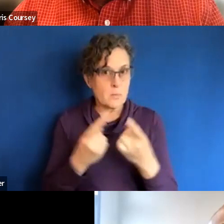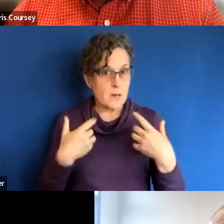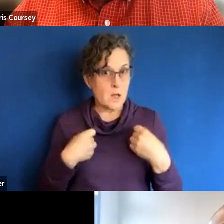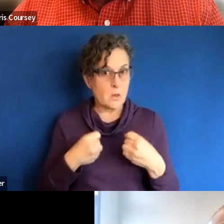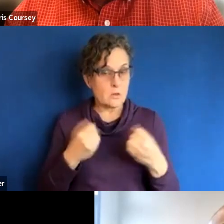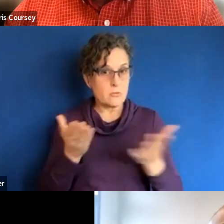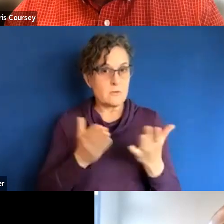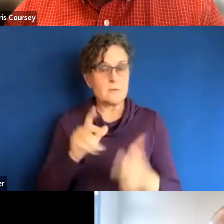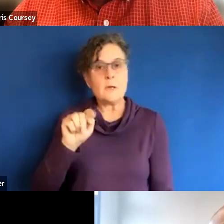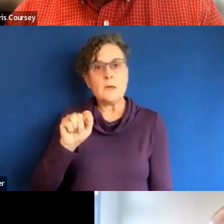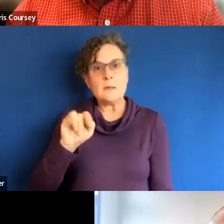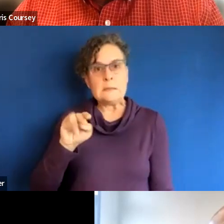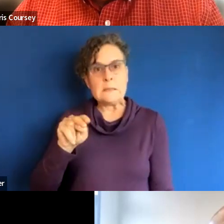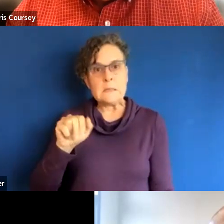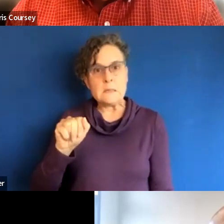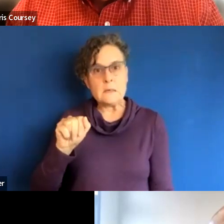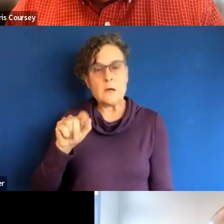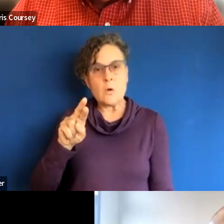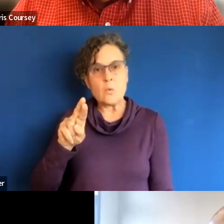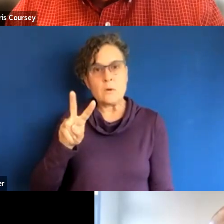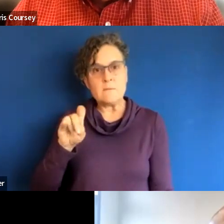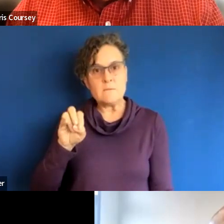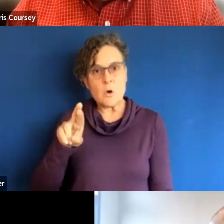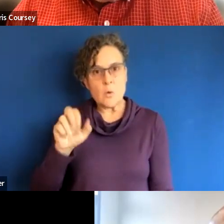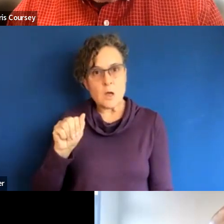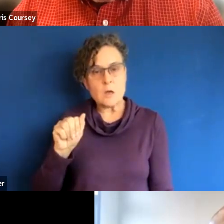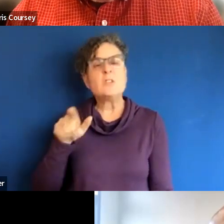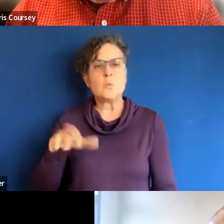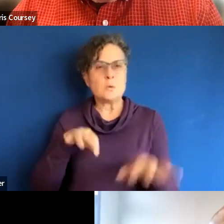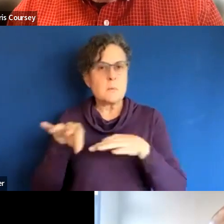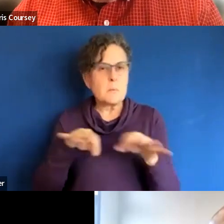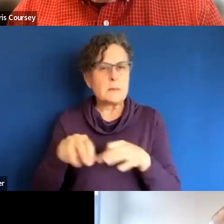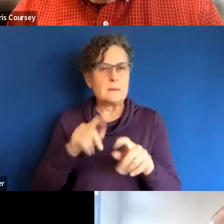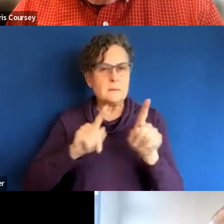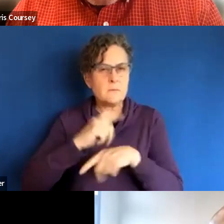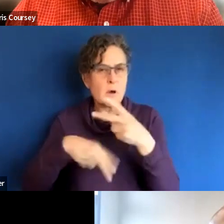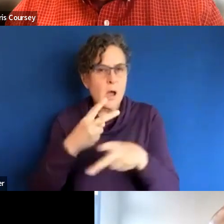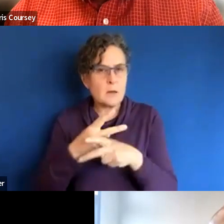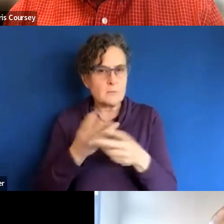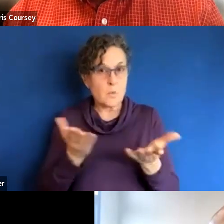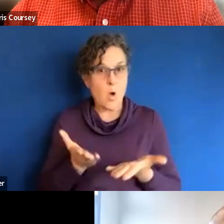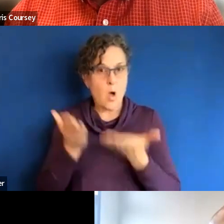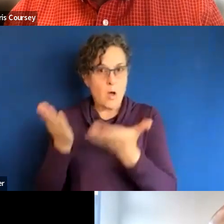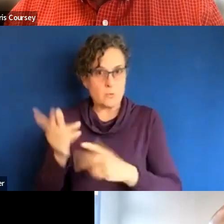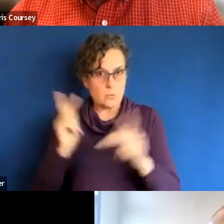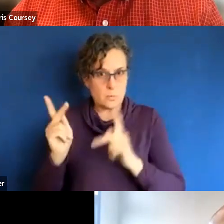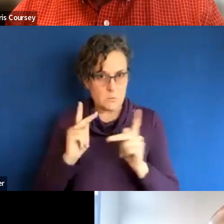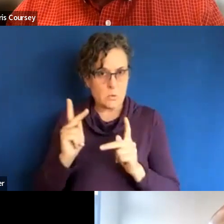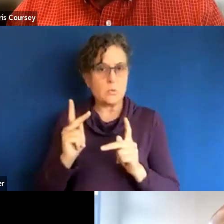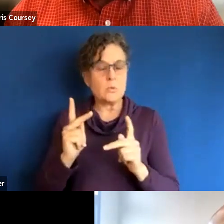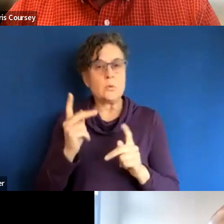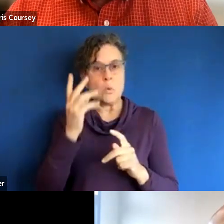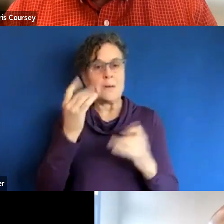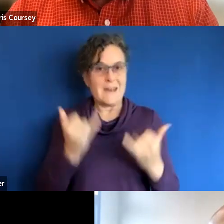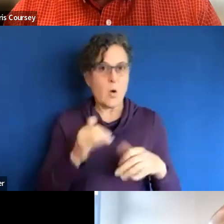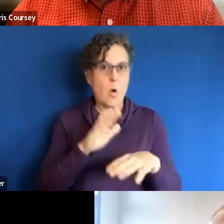of services and treatment that will be offered to the residents of these shelters. I also understand